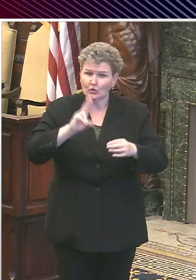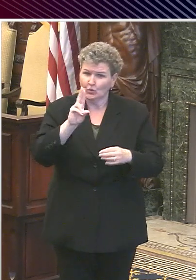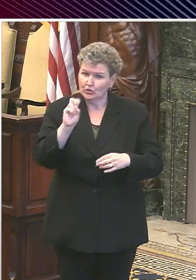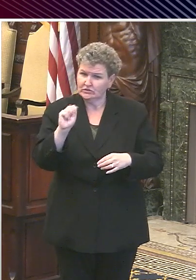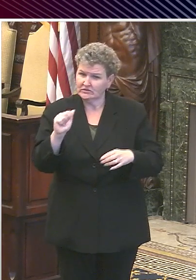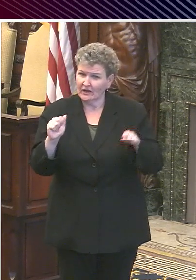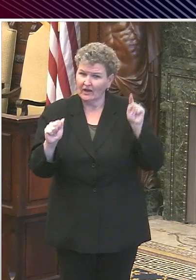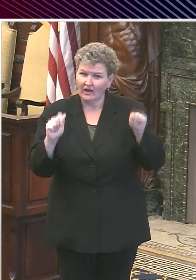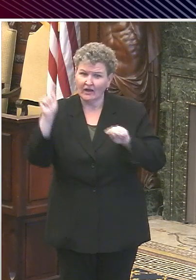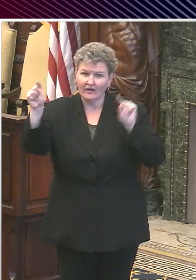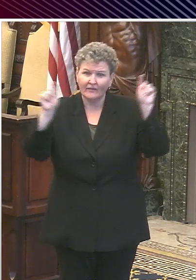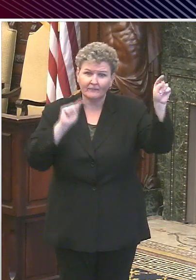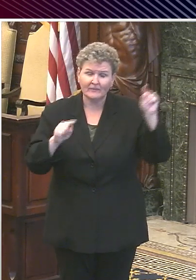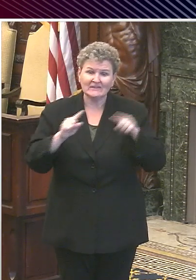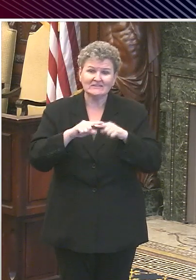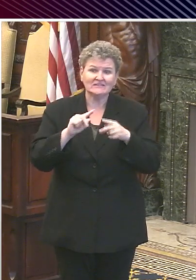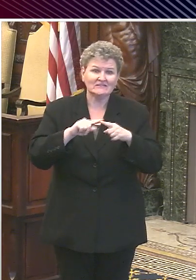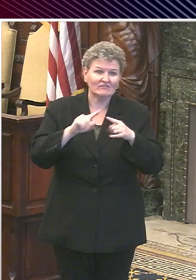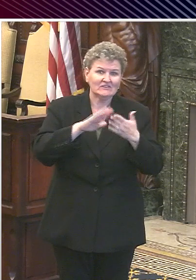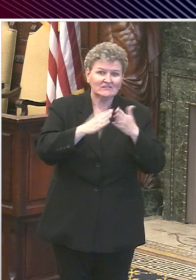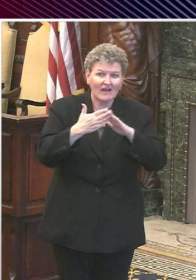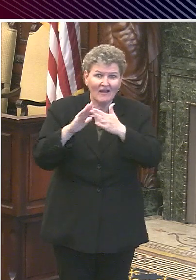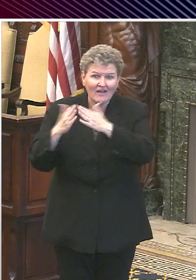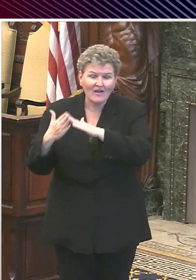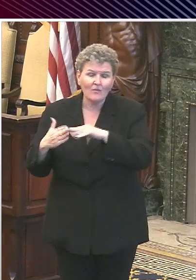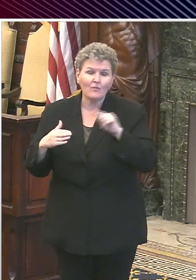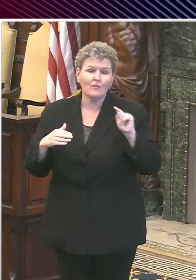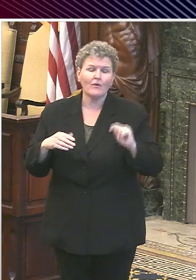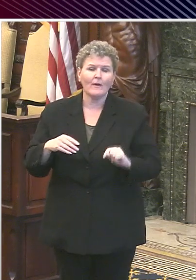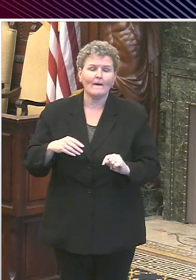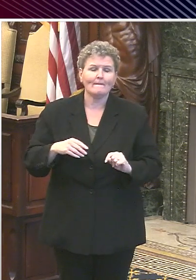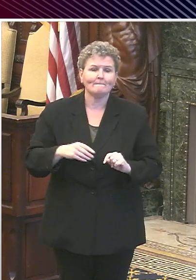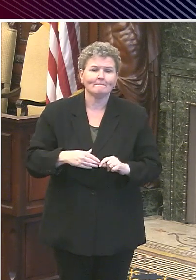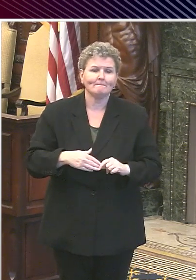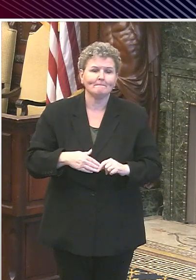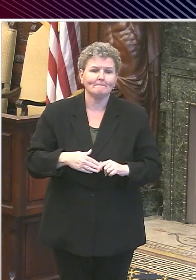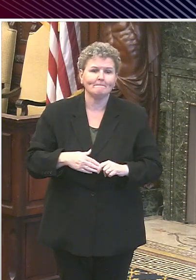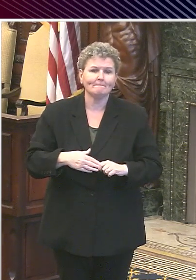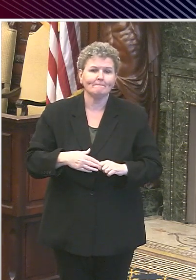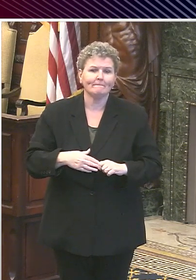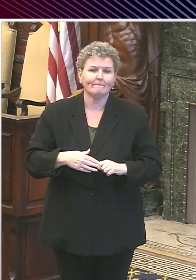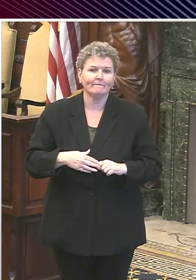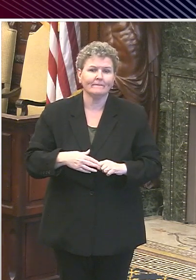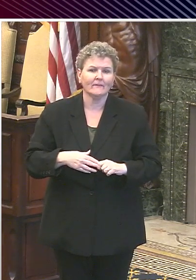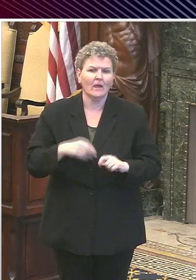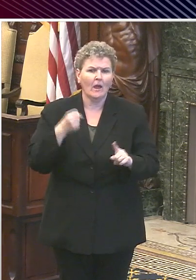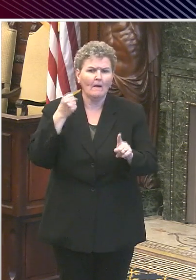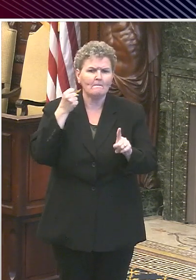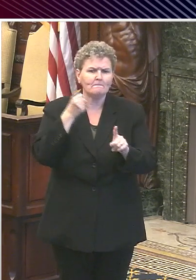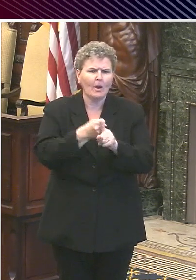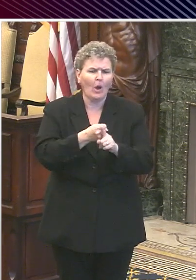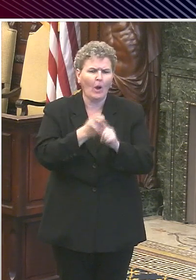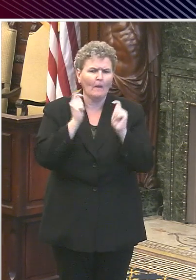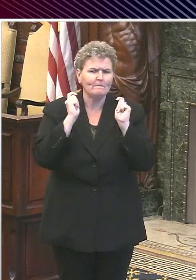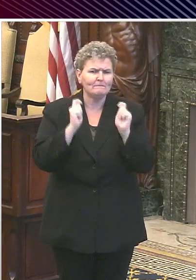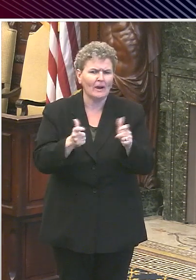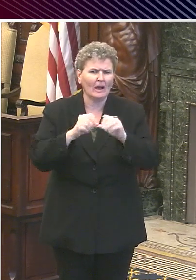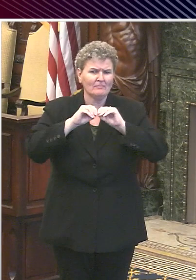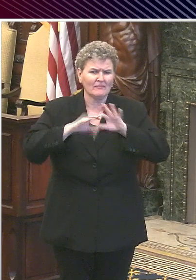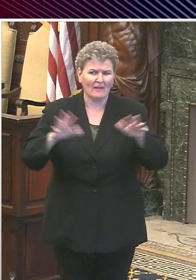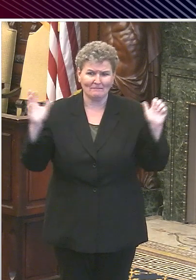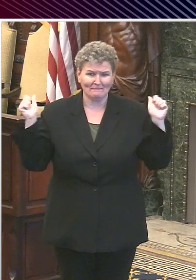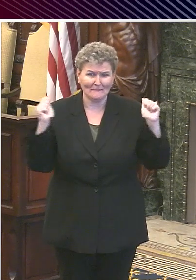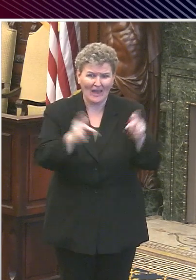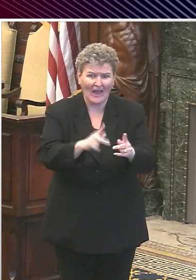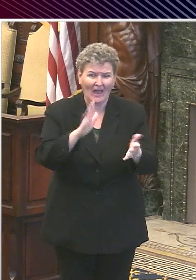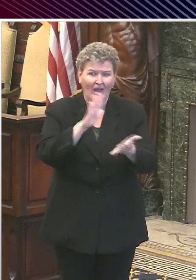in college towns, effectively, where there have basically been in numerous cases sort of instant outbreaks upon return of students to campus. Do you